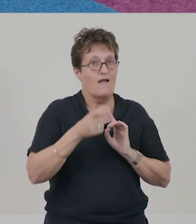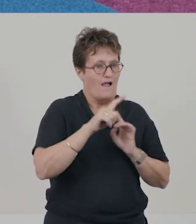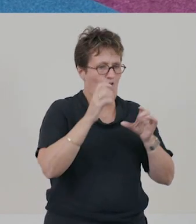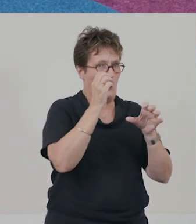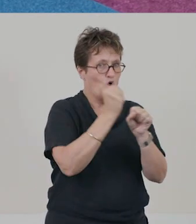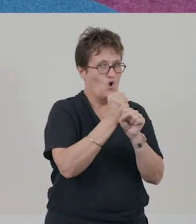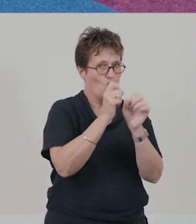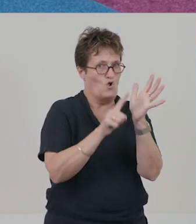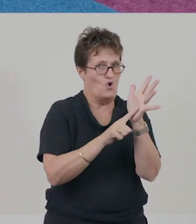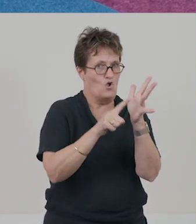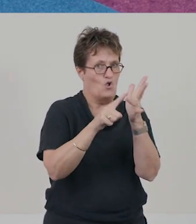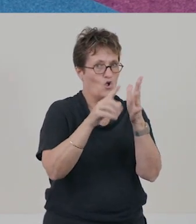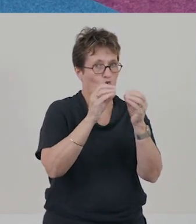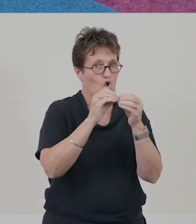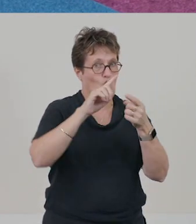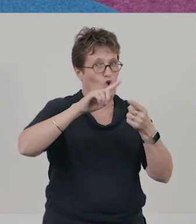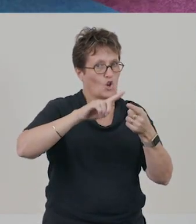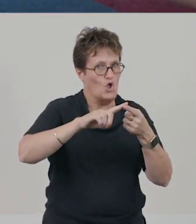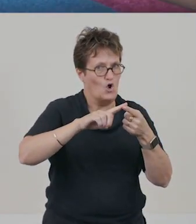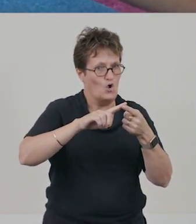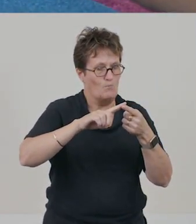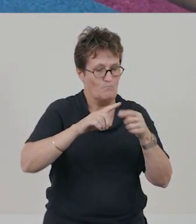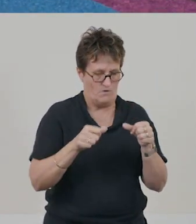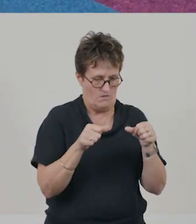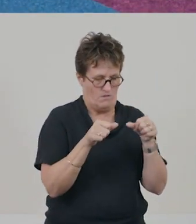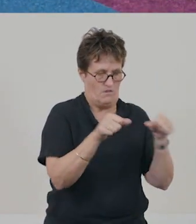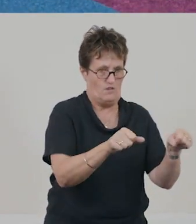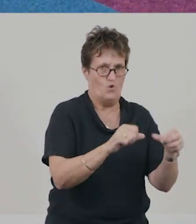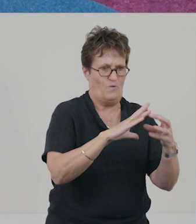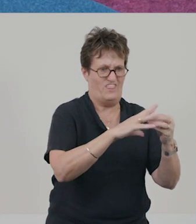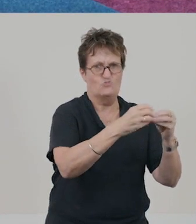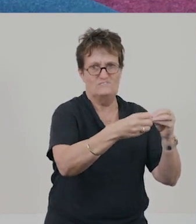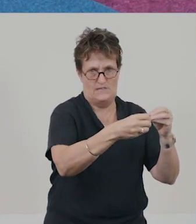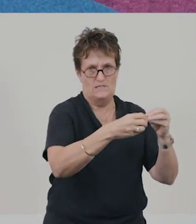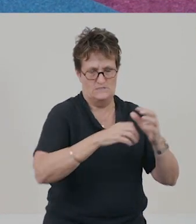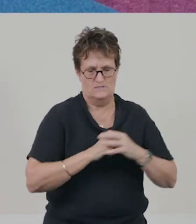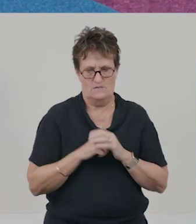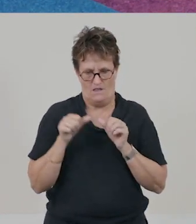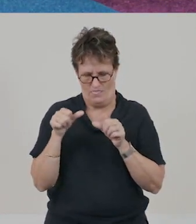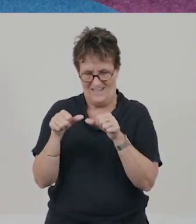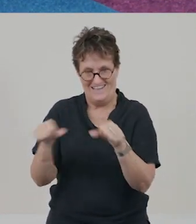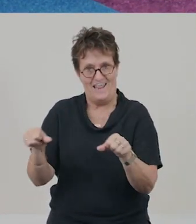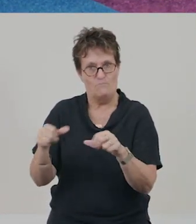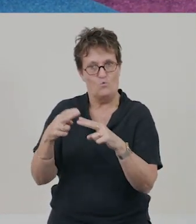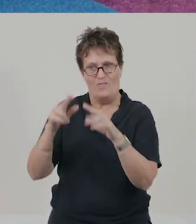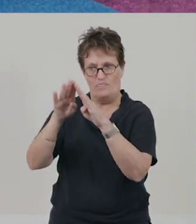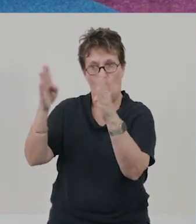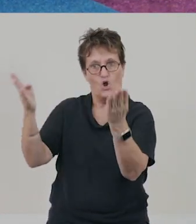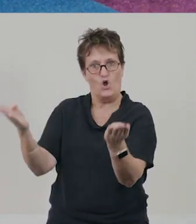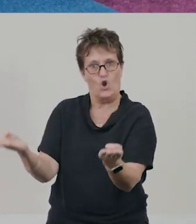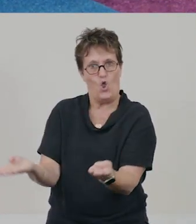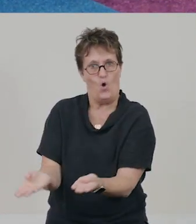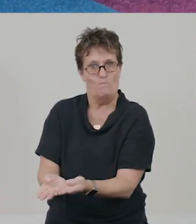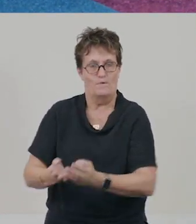globe. This label goes with the chrysalis. And this label goes with